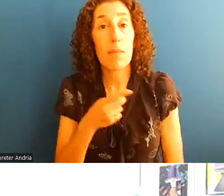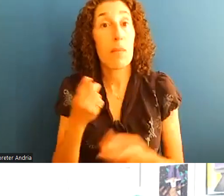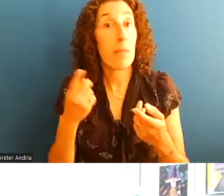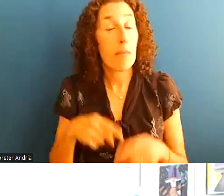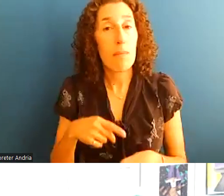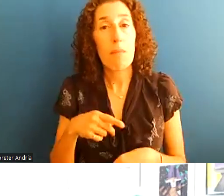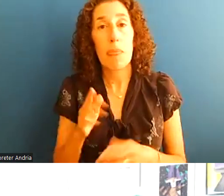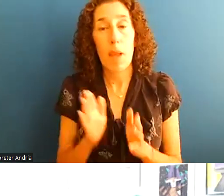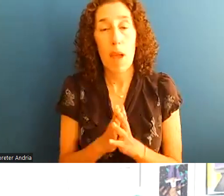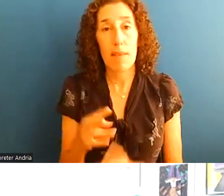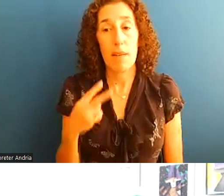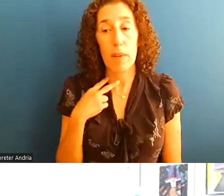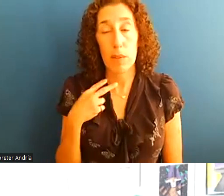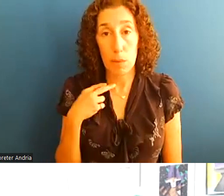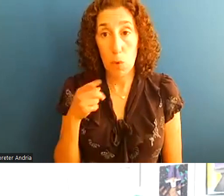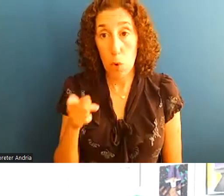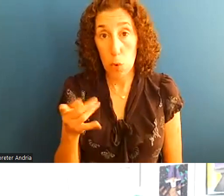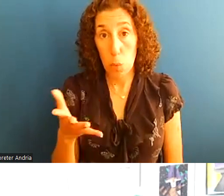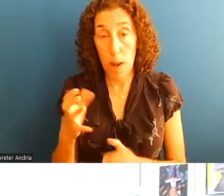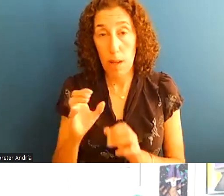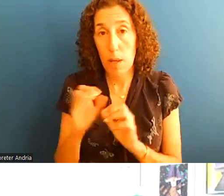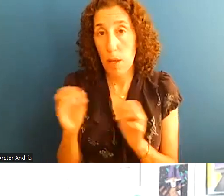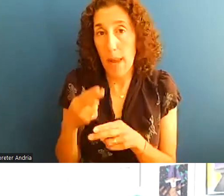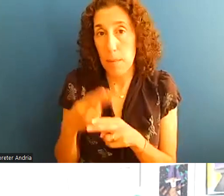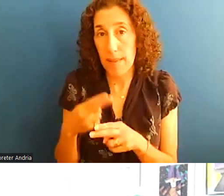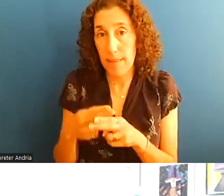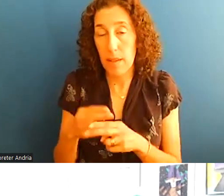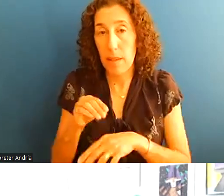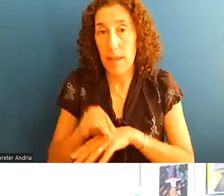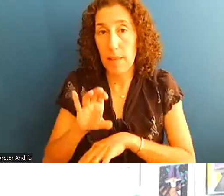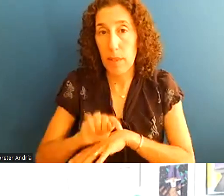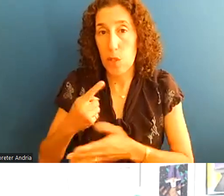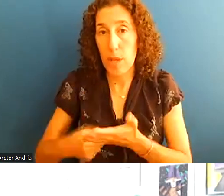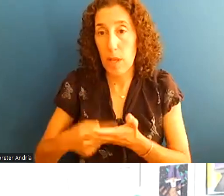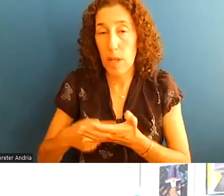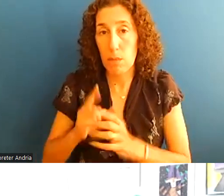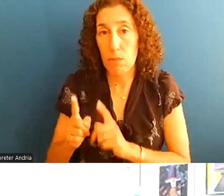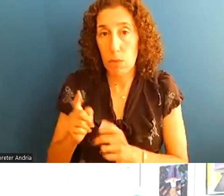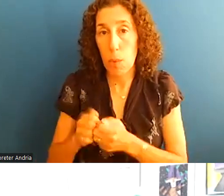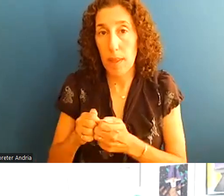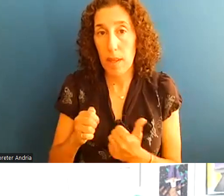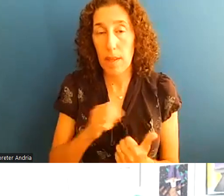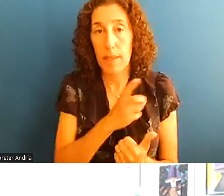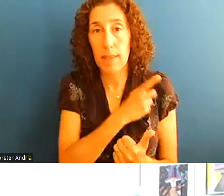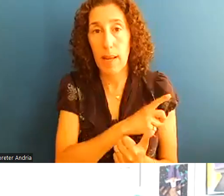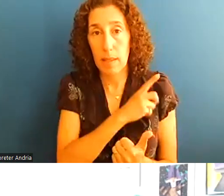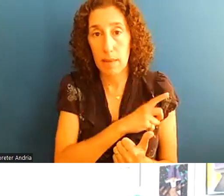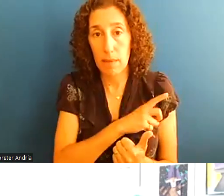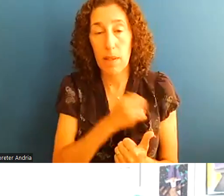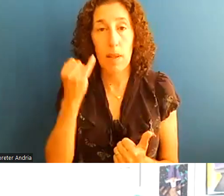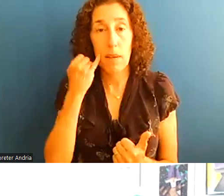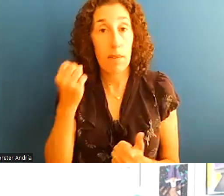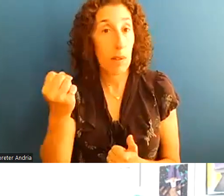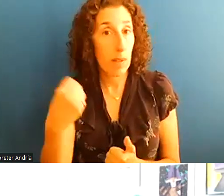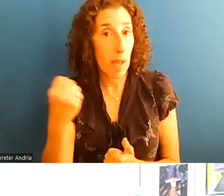anonymous consultation with a detective. And if they choose that option, we're on call 24/7. So whoever